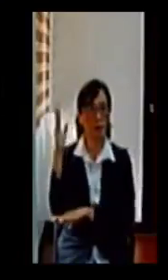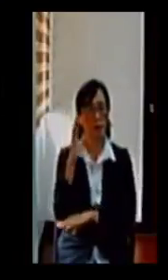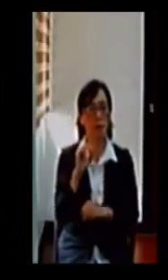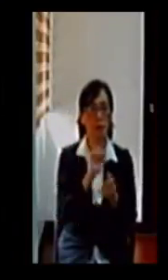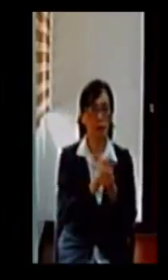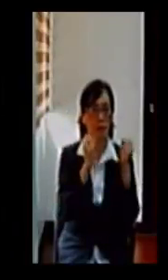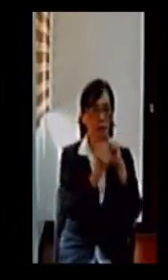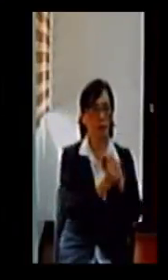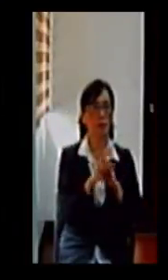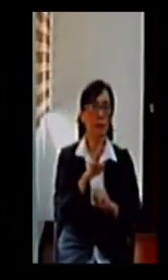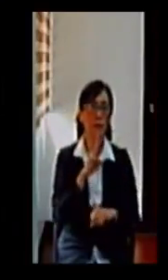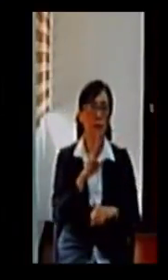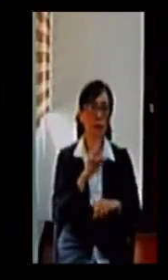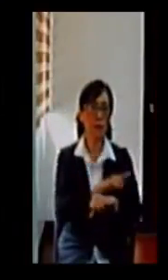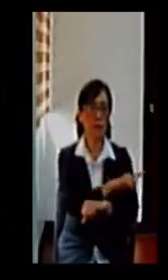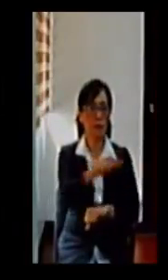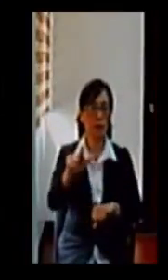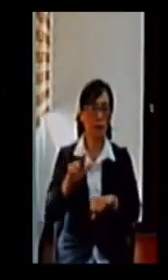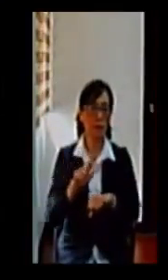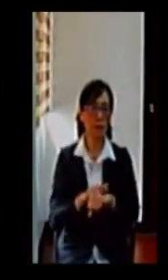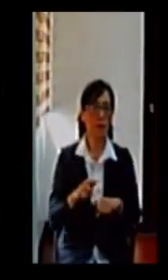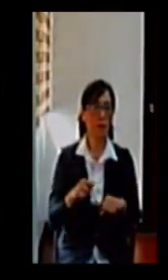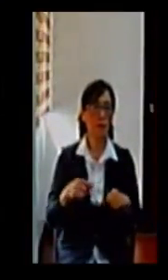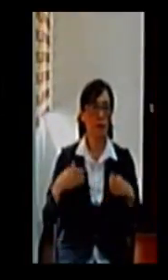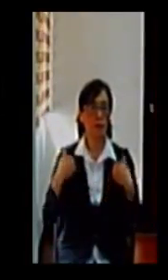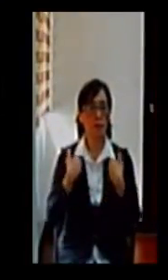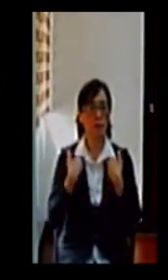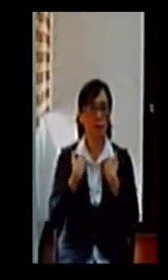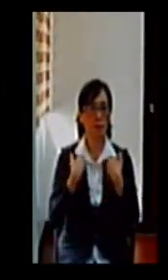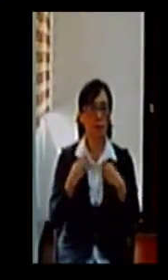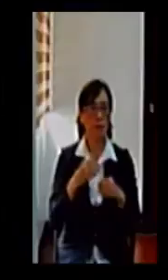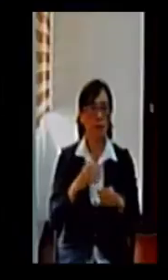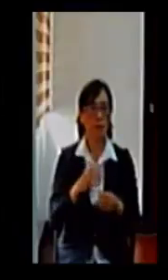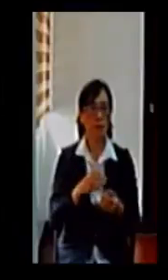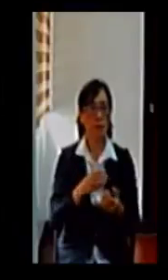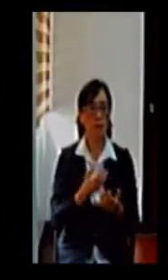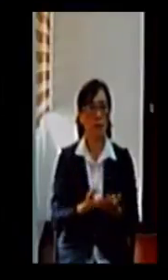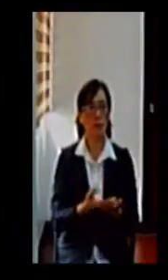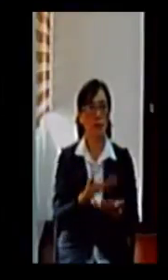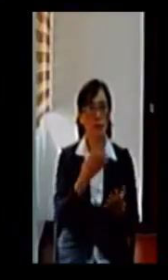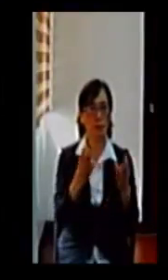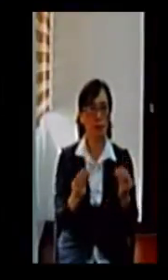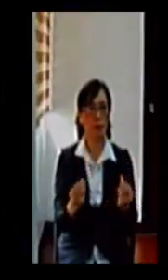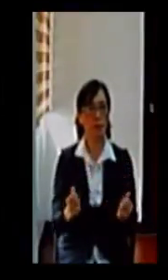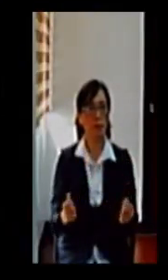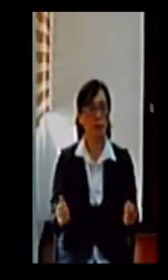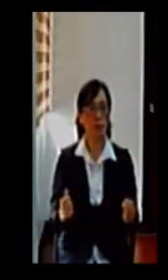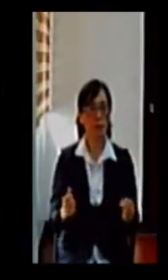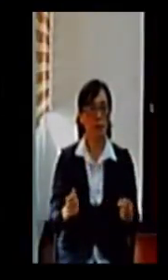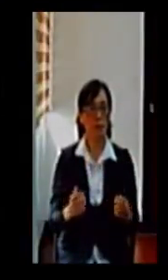wetlands, rice paddies, livestock production, and fertilizer use, burning of biomass.